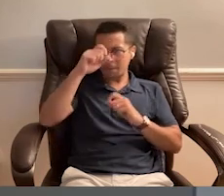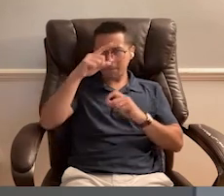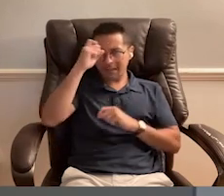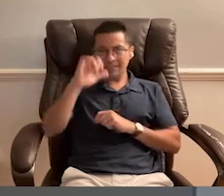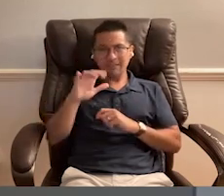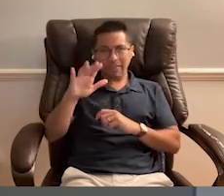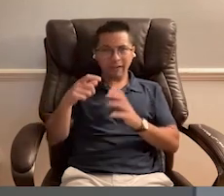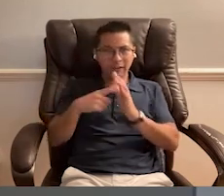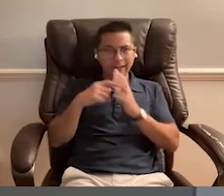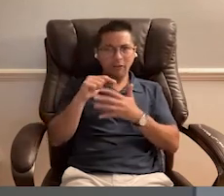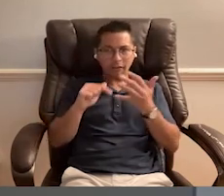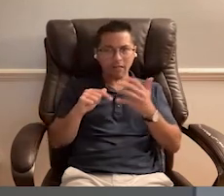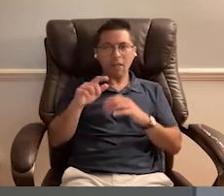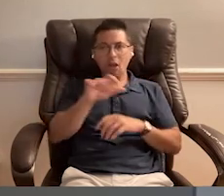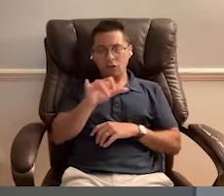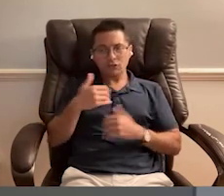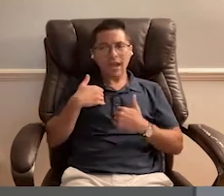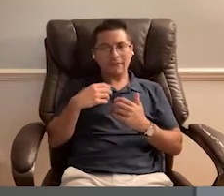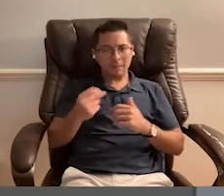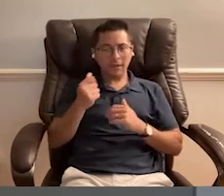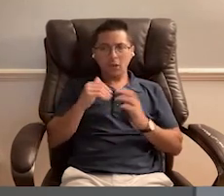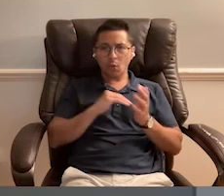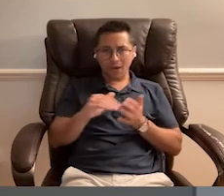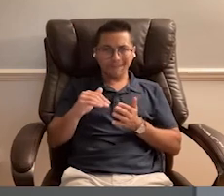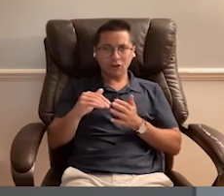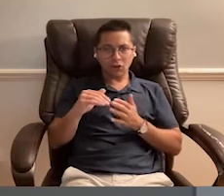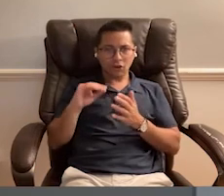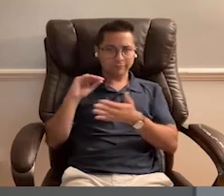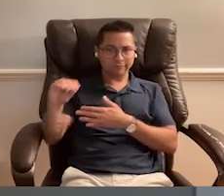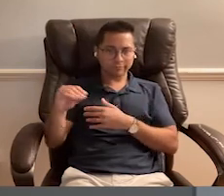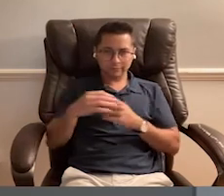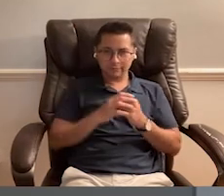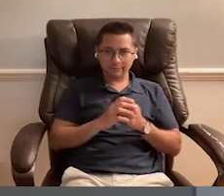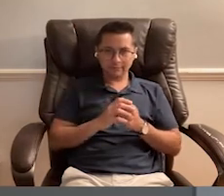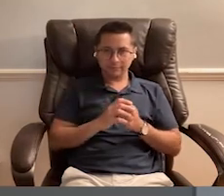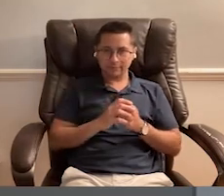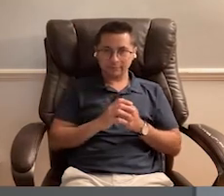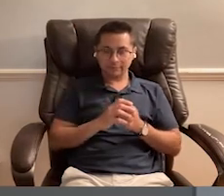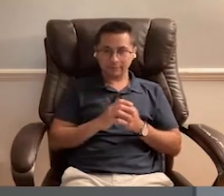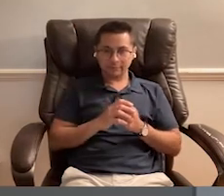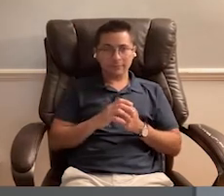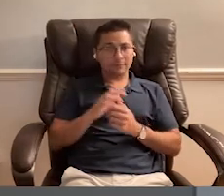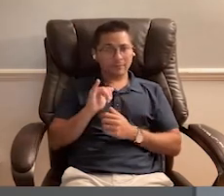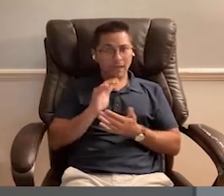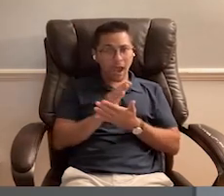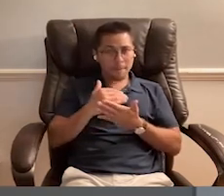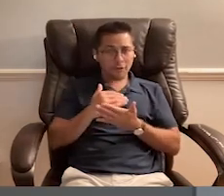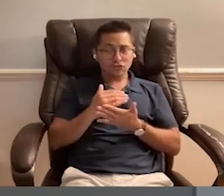syndrome, that because of the criteria that they meet, they also have immediate waiver enrollment.